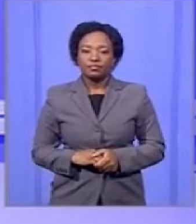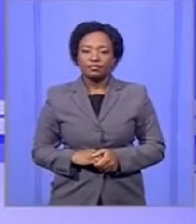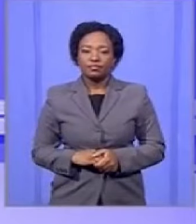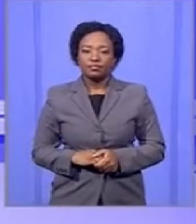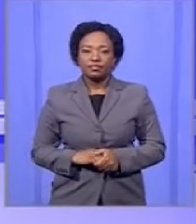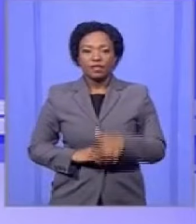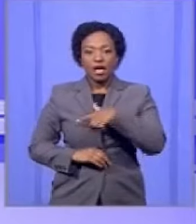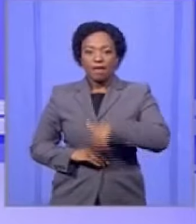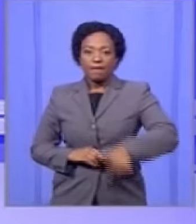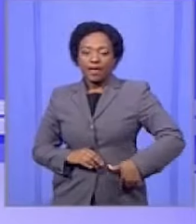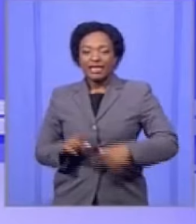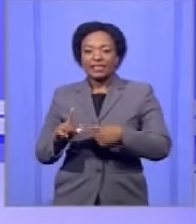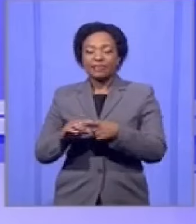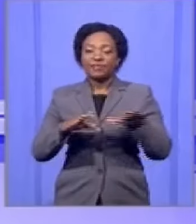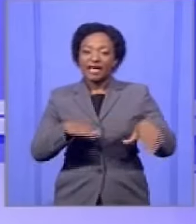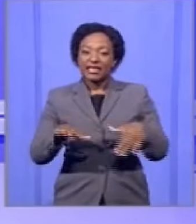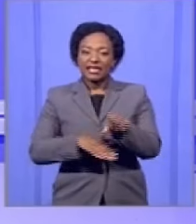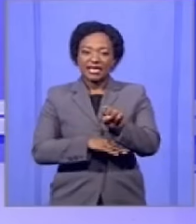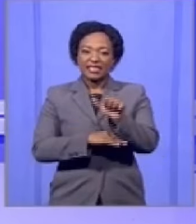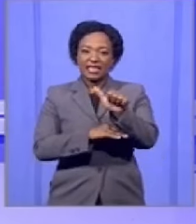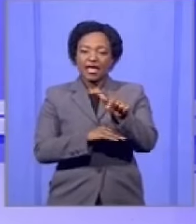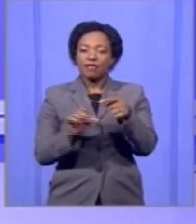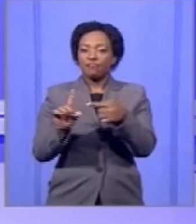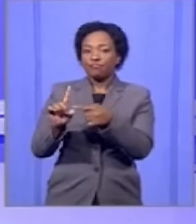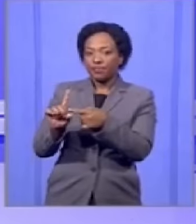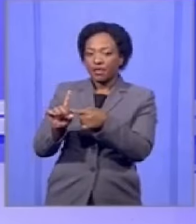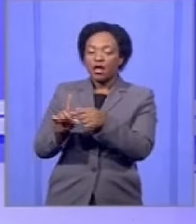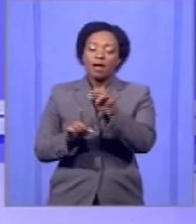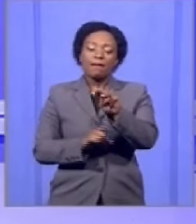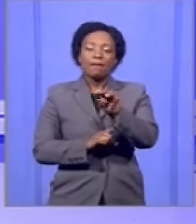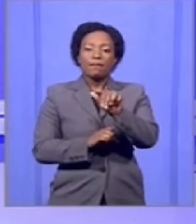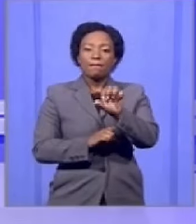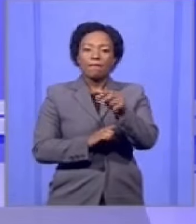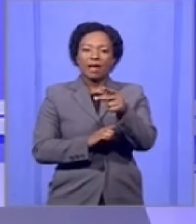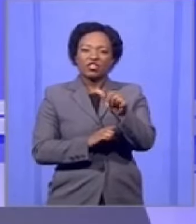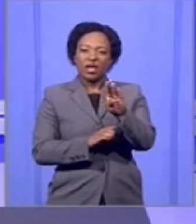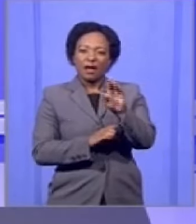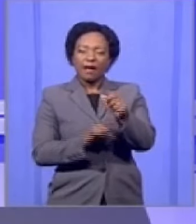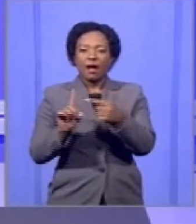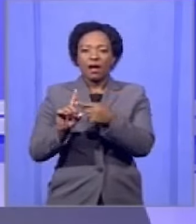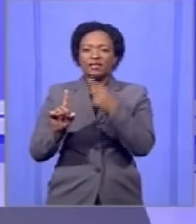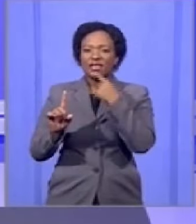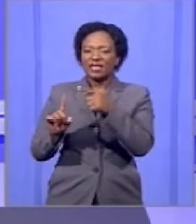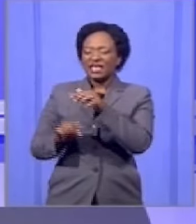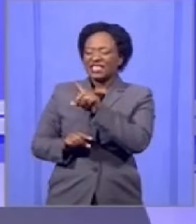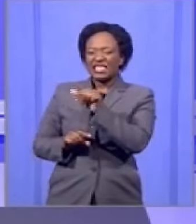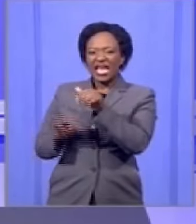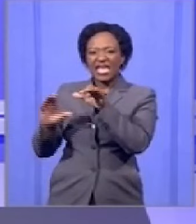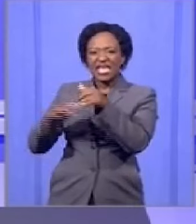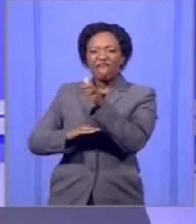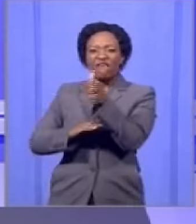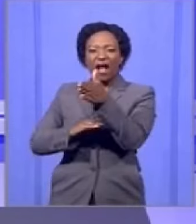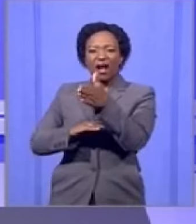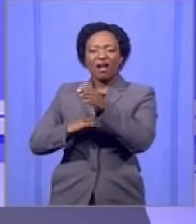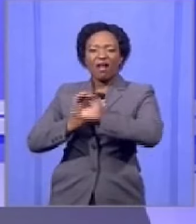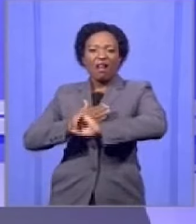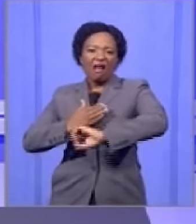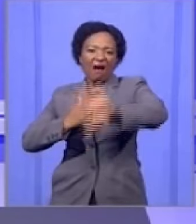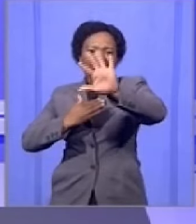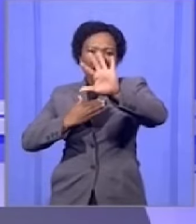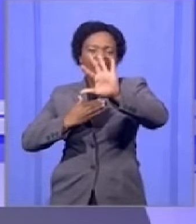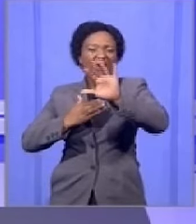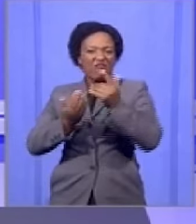Mopresidente wa Action SA Herman Mashaba ga dile papatso e dipuopuo ya DA e bontshang go fisiwa ga folaga ya